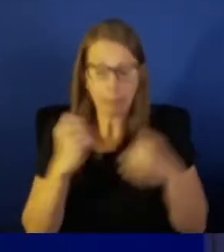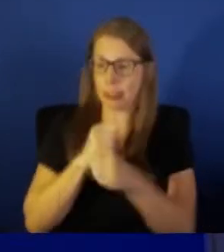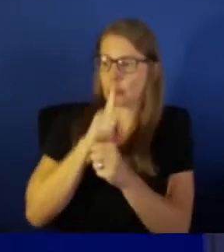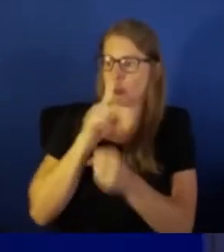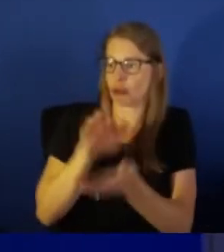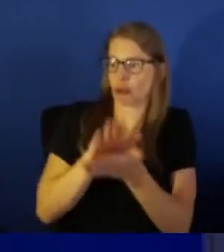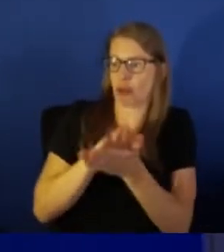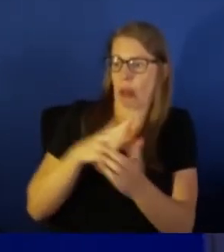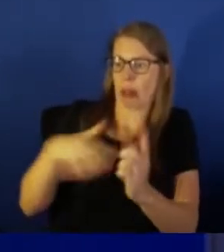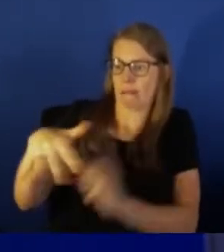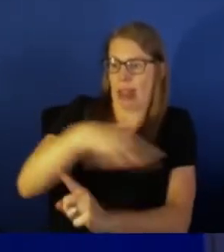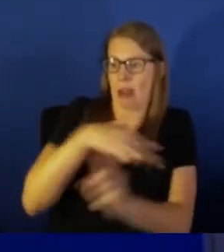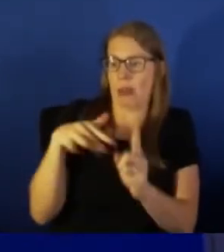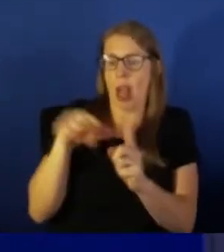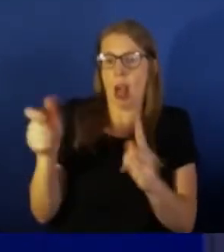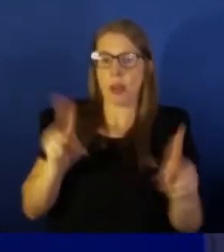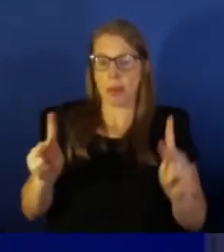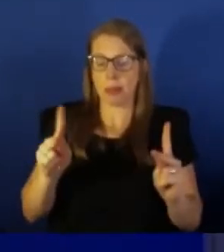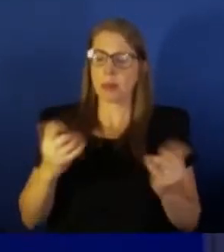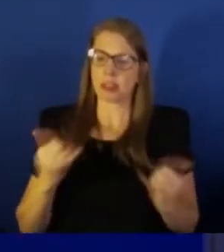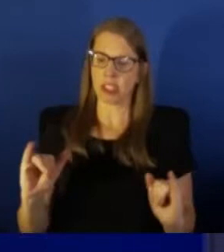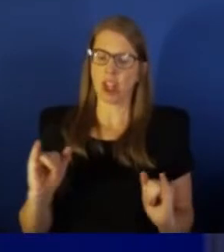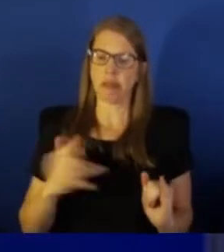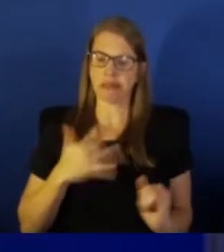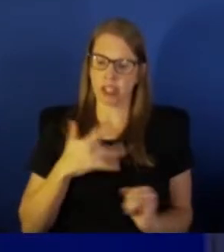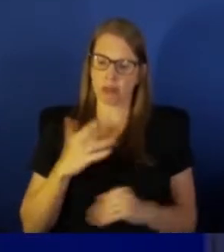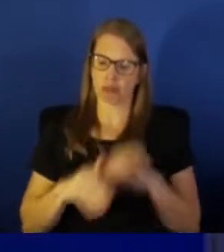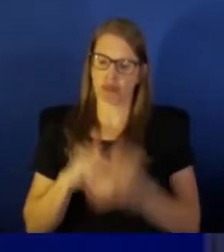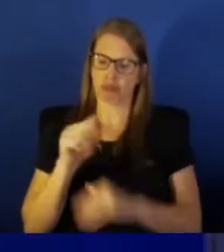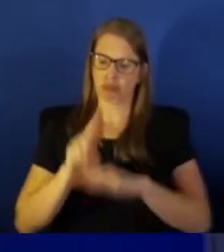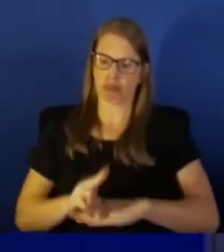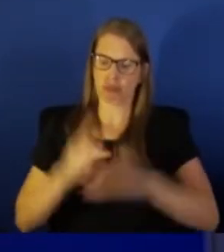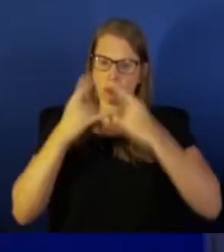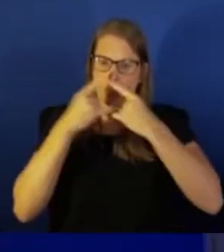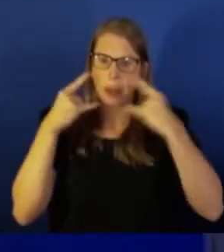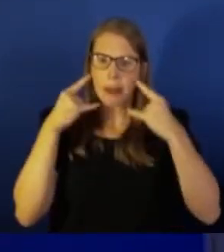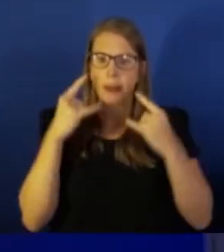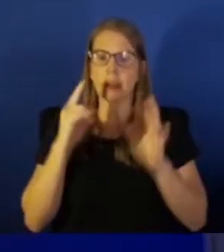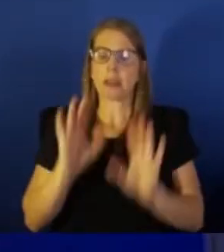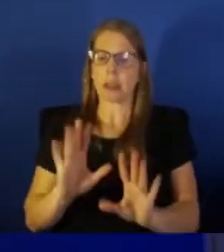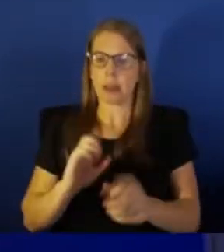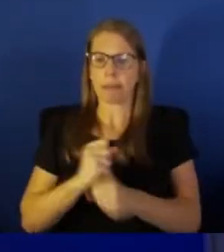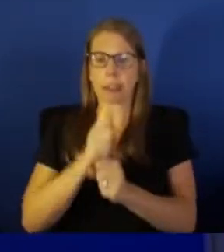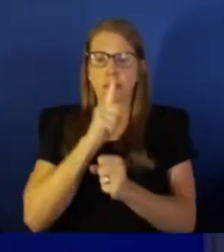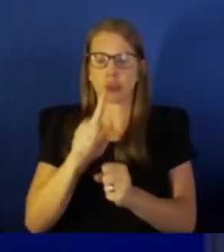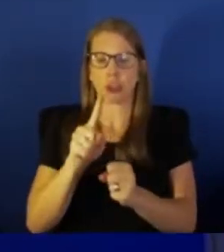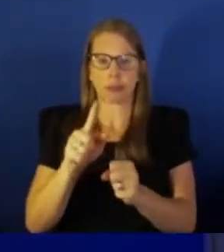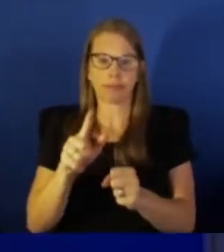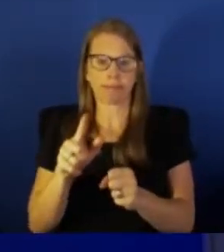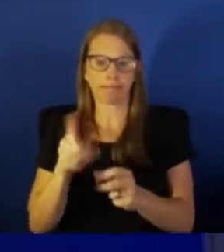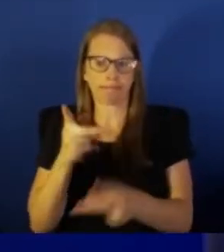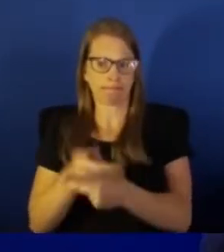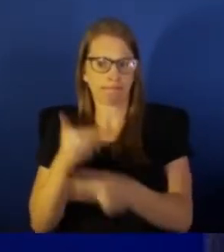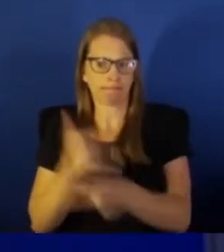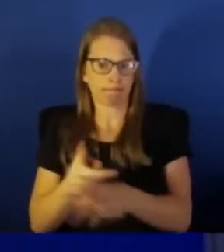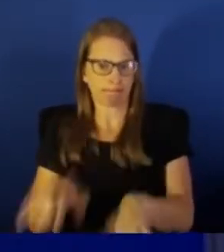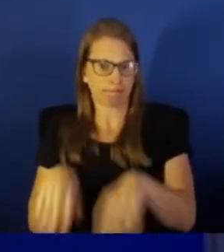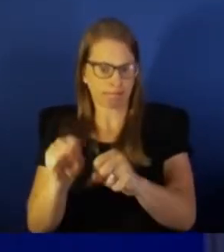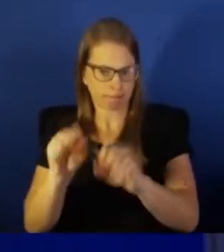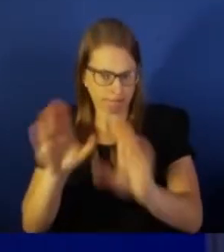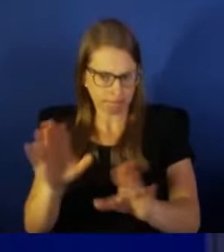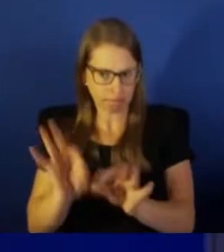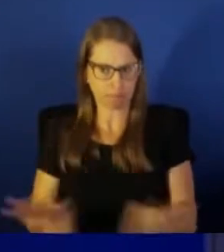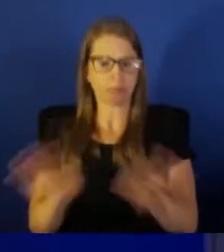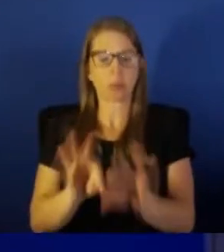others, right, people still feel comfortable wearing masks, making sure they're taking important precautions. I don't think that you're going to see